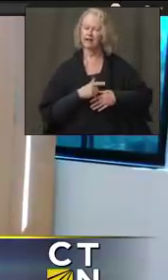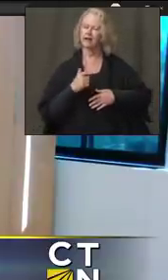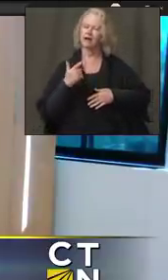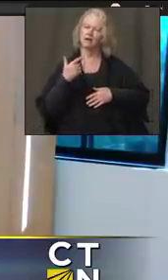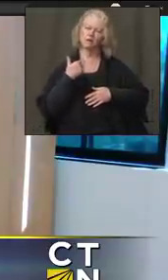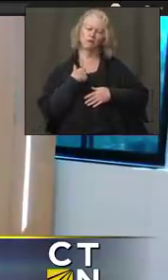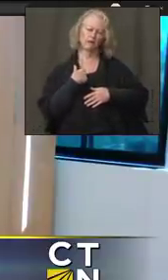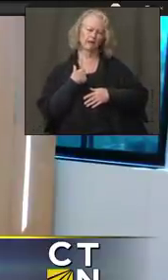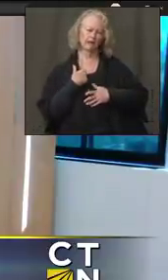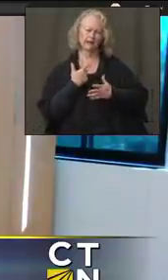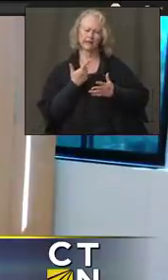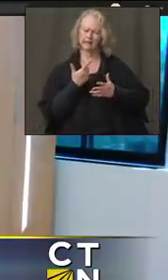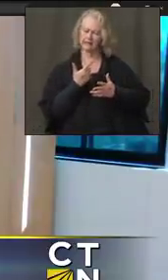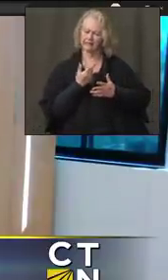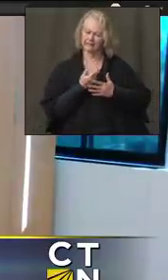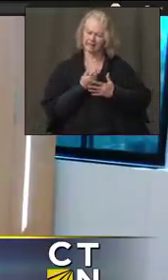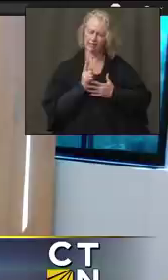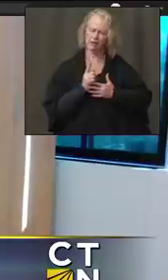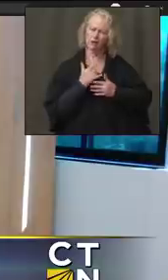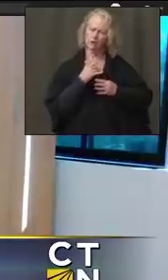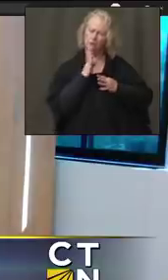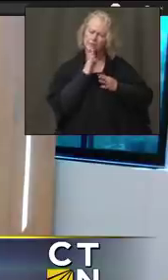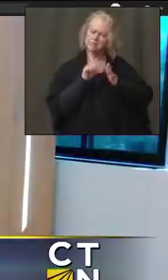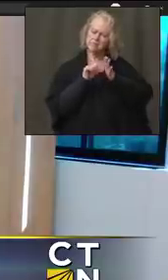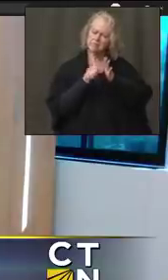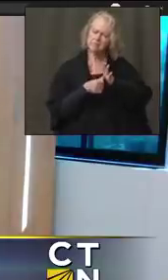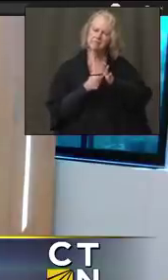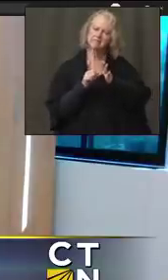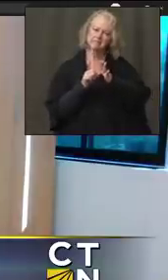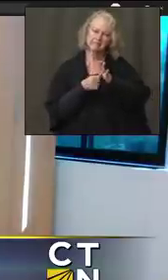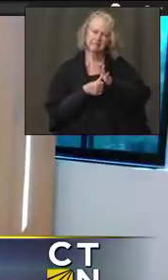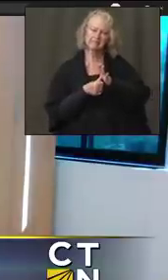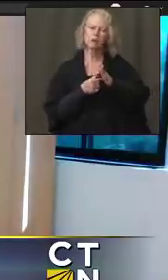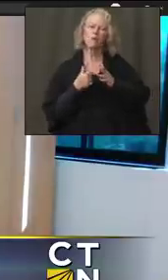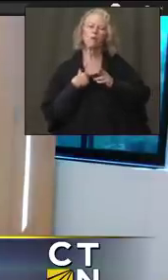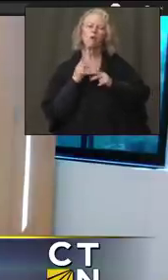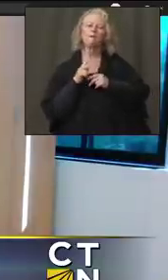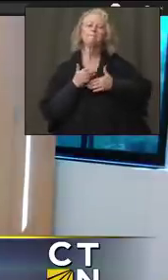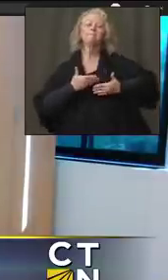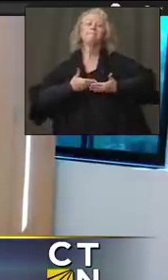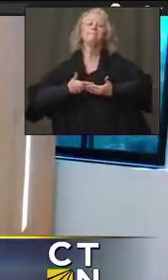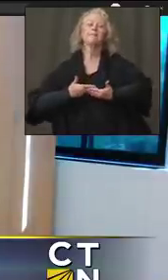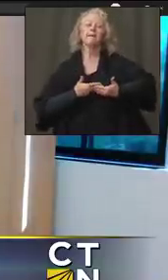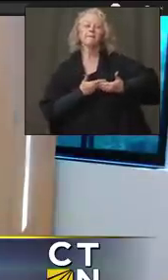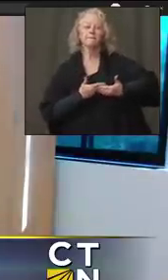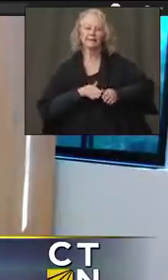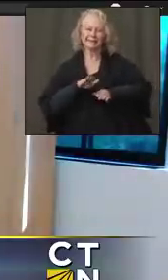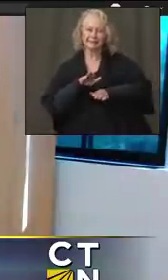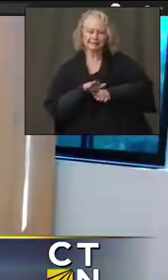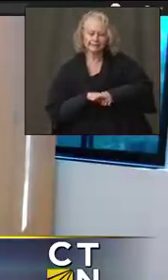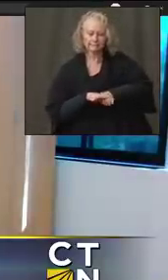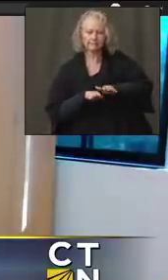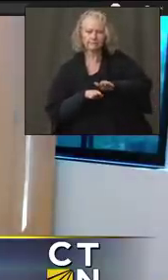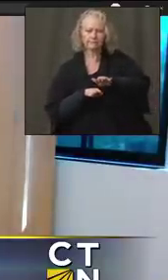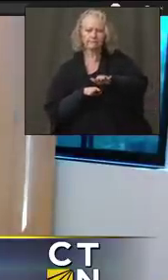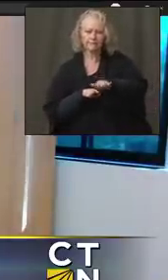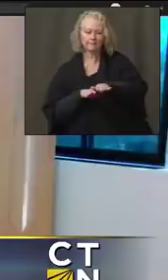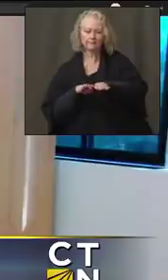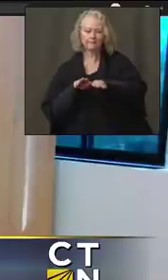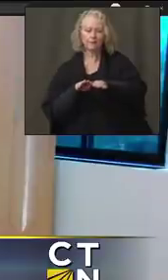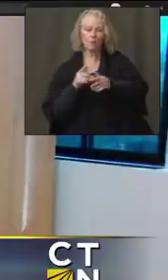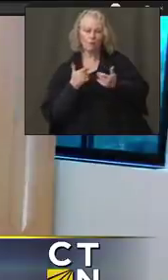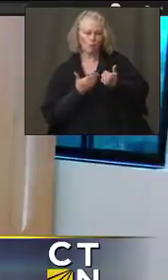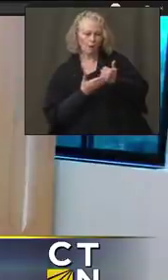the last week's press conference on this topic. We're taking baby steps to start getting businesses